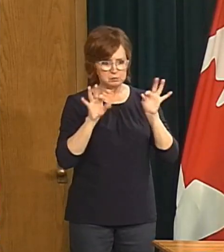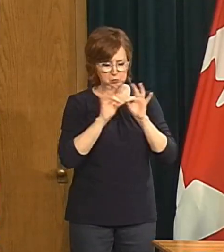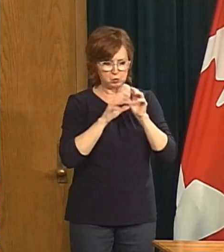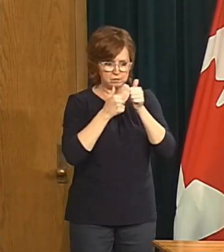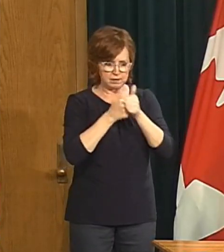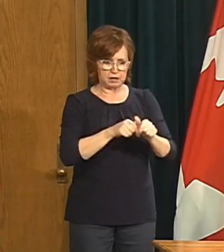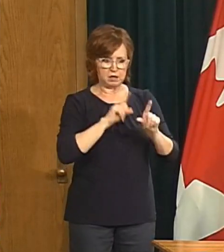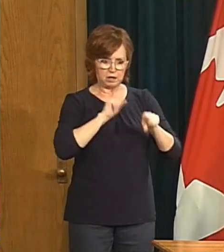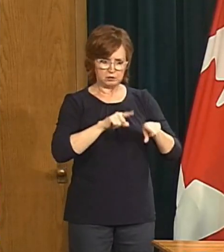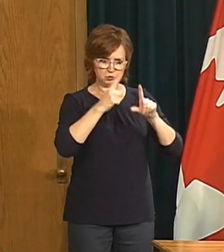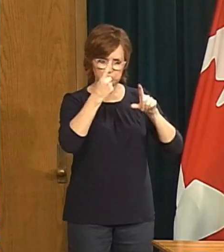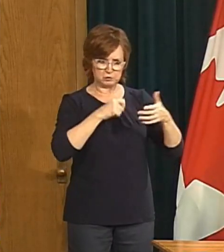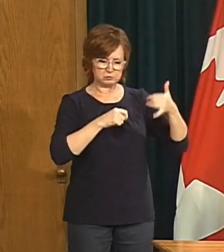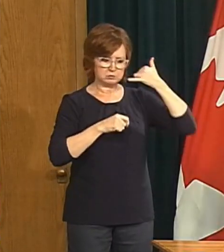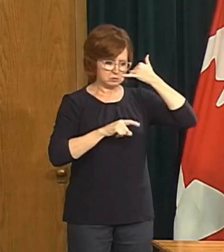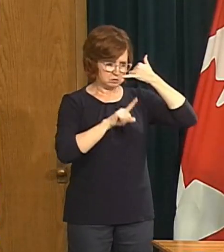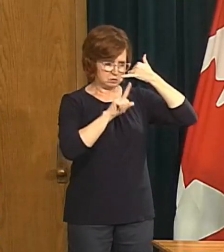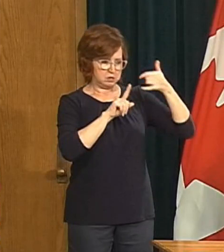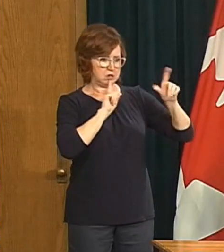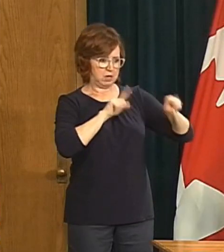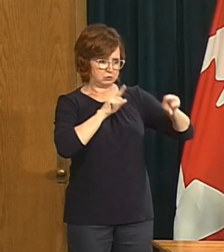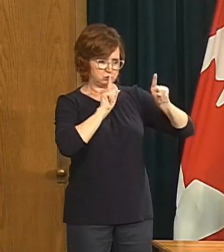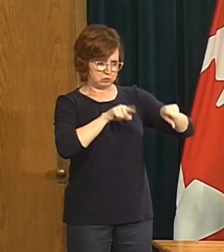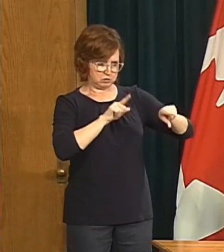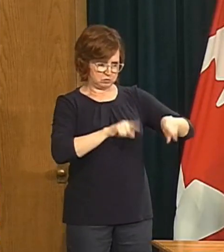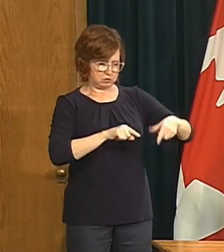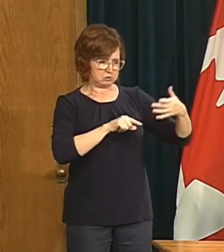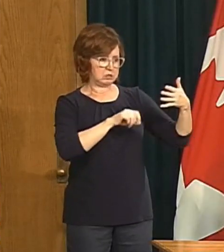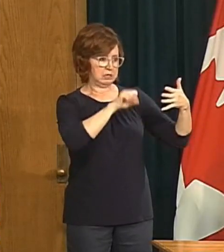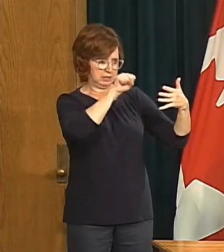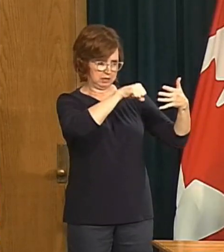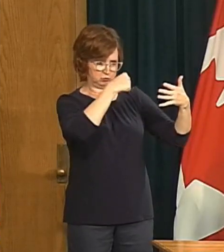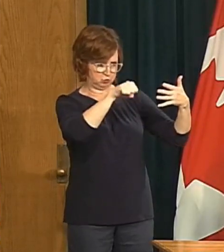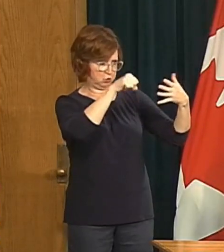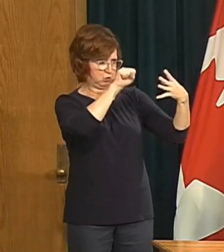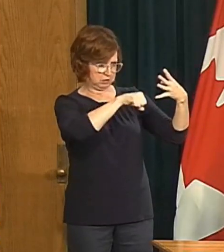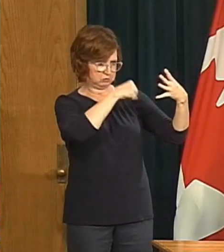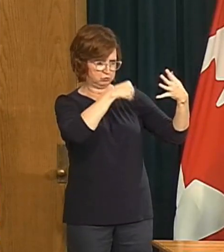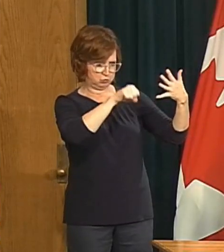so, as we're seeing with the very